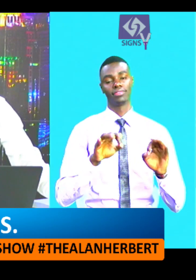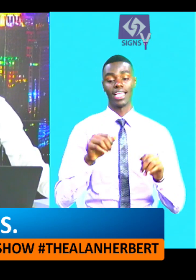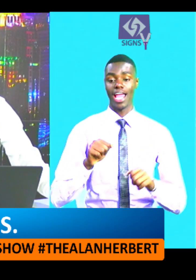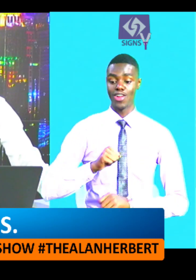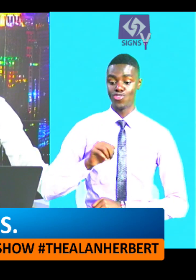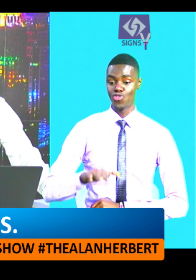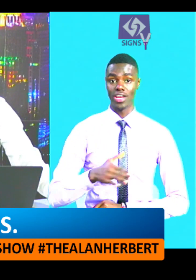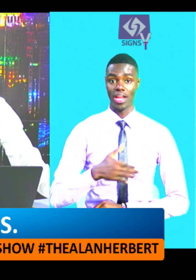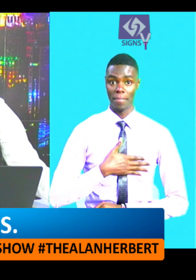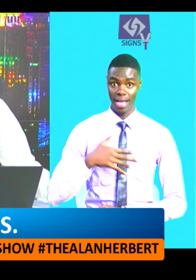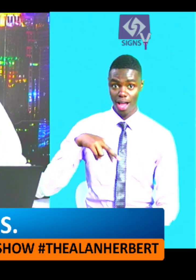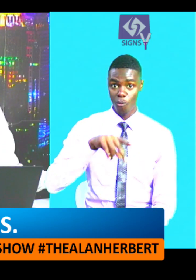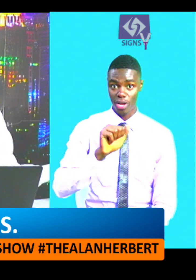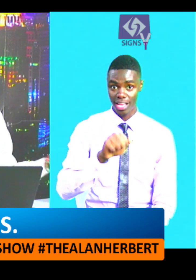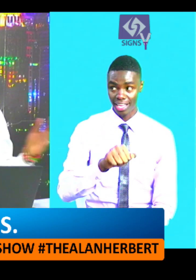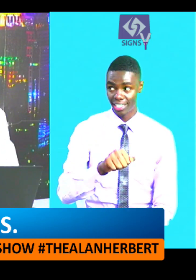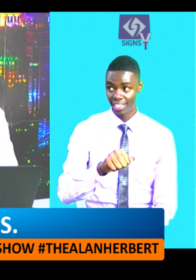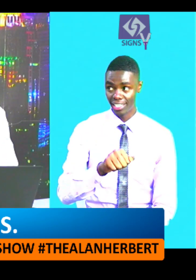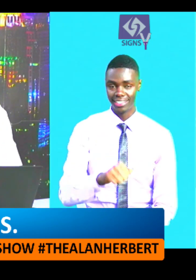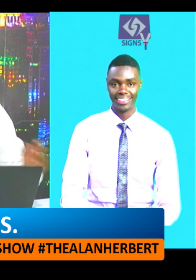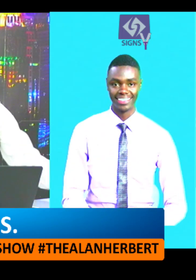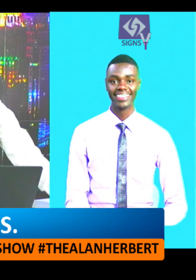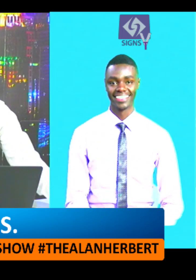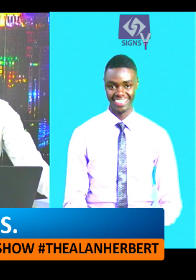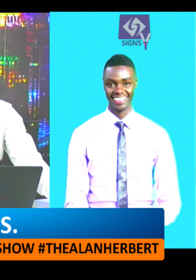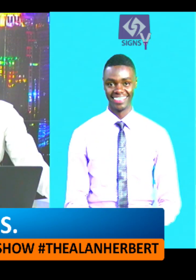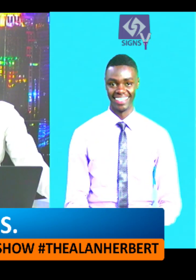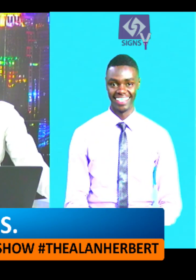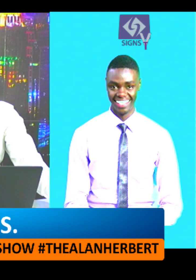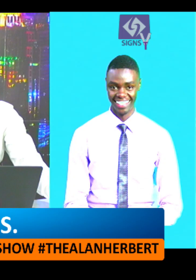awesome. My daughter is working. Yes. So.